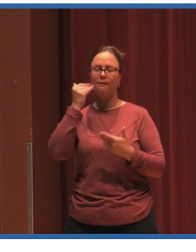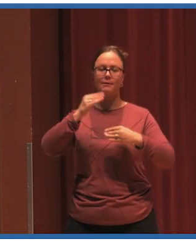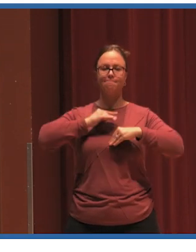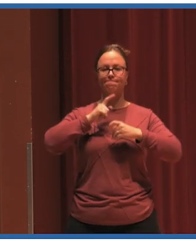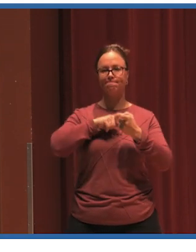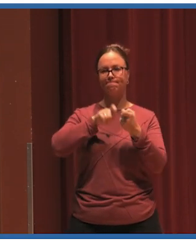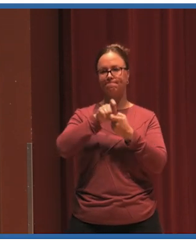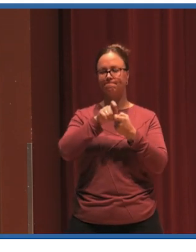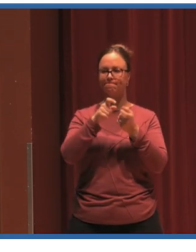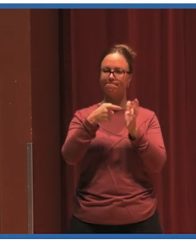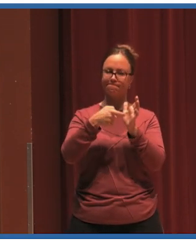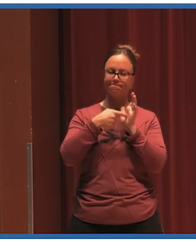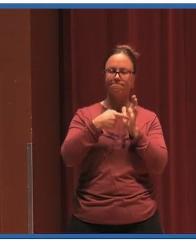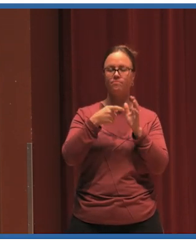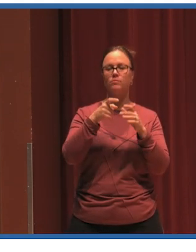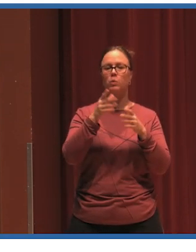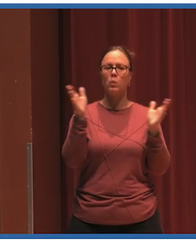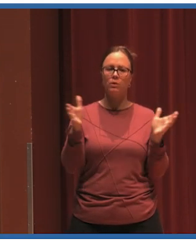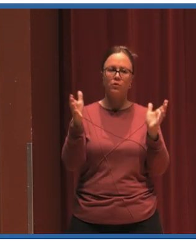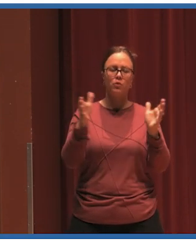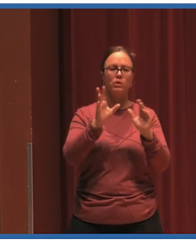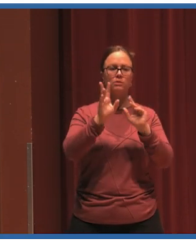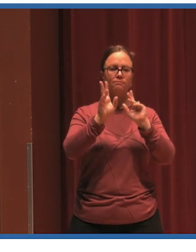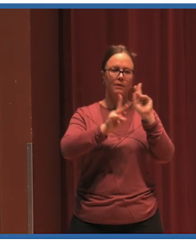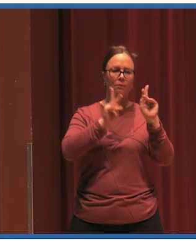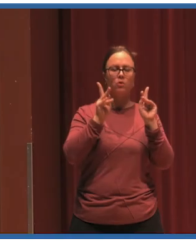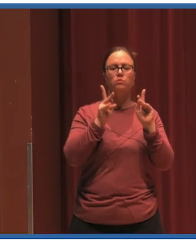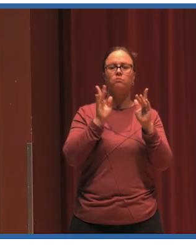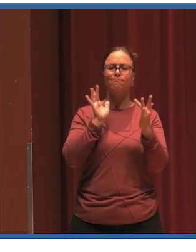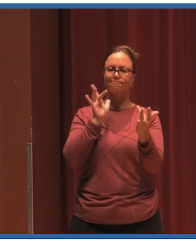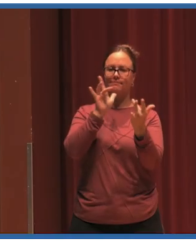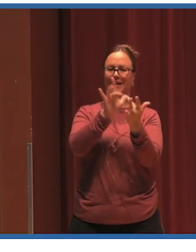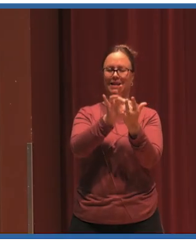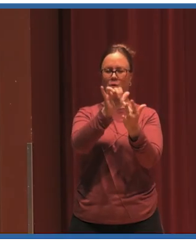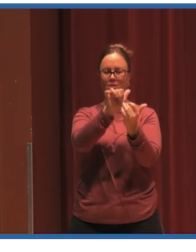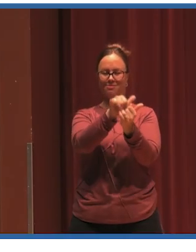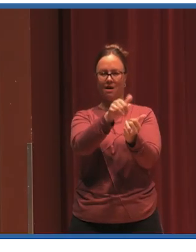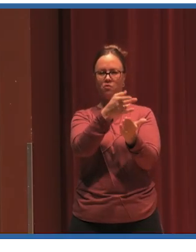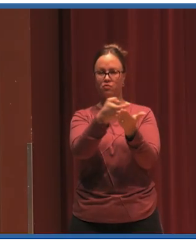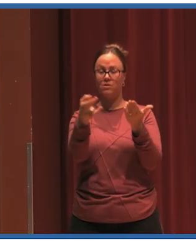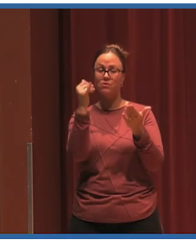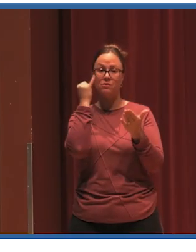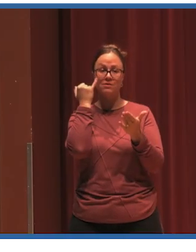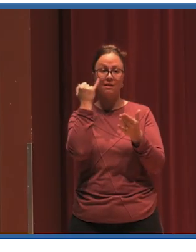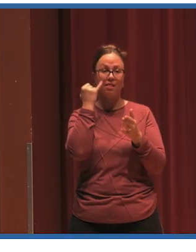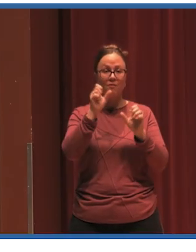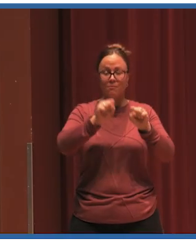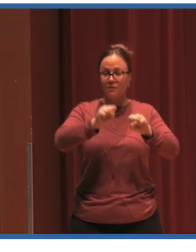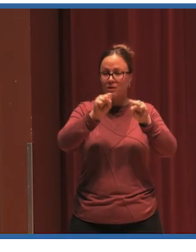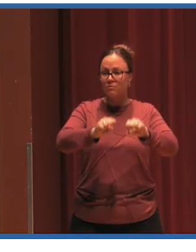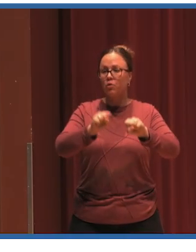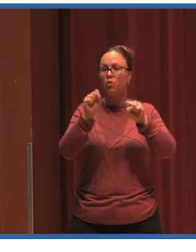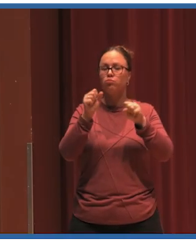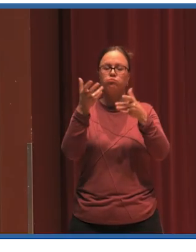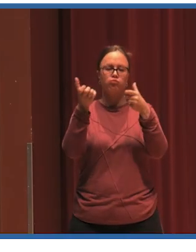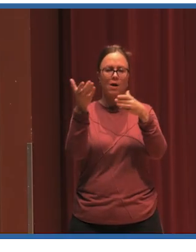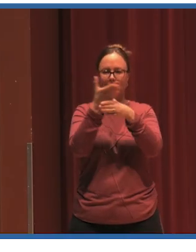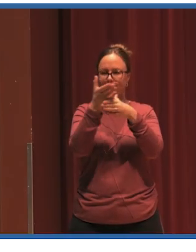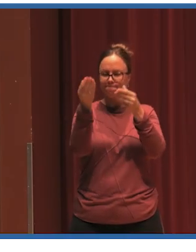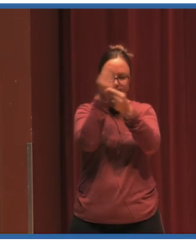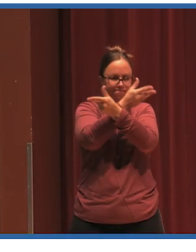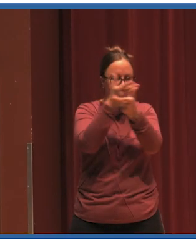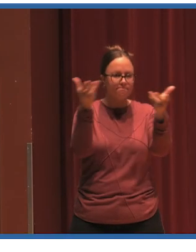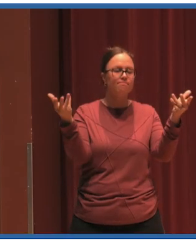So encourage folks to connect with that resource if you're eligible, or to be able to share that information with